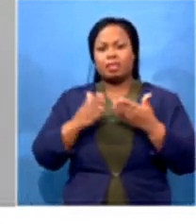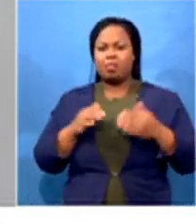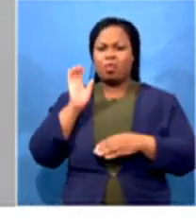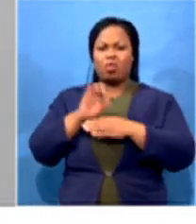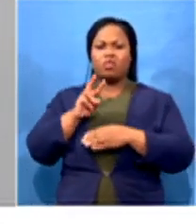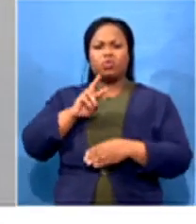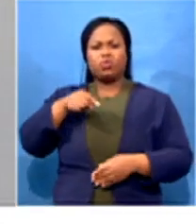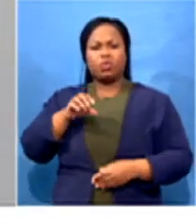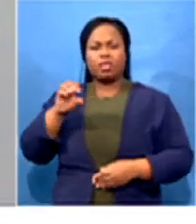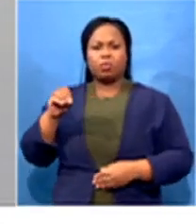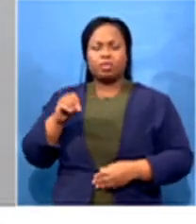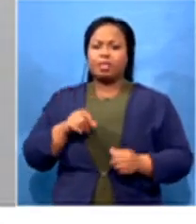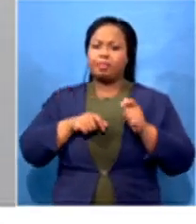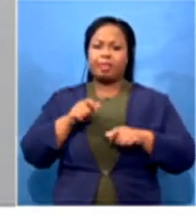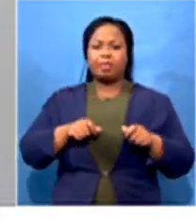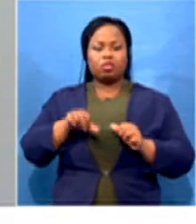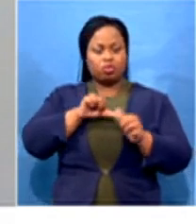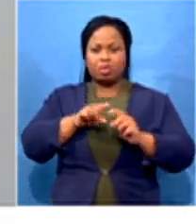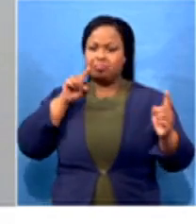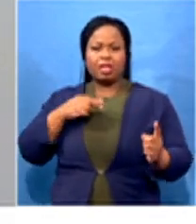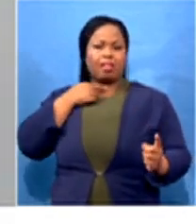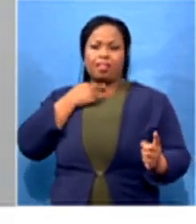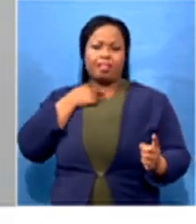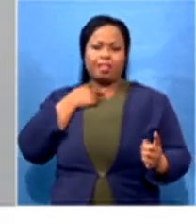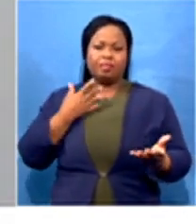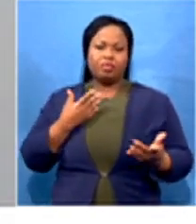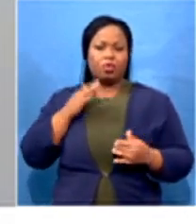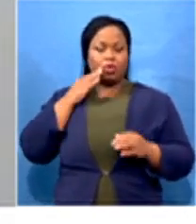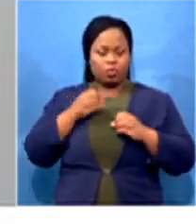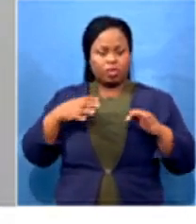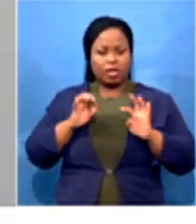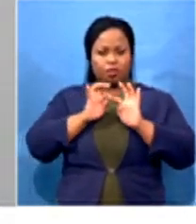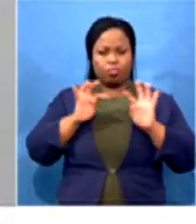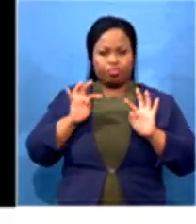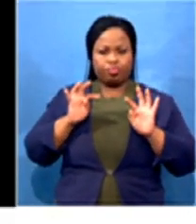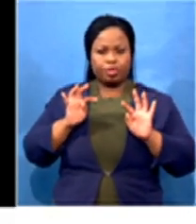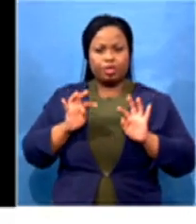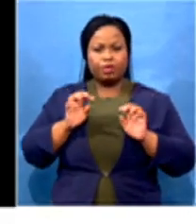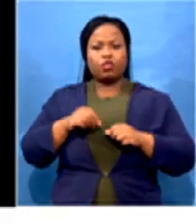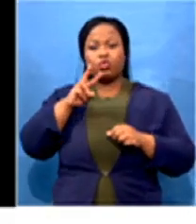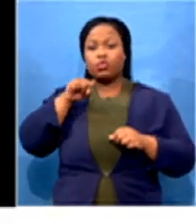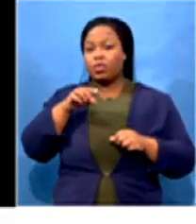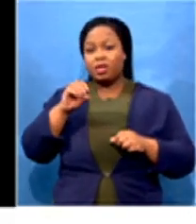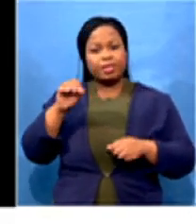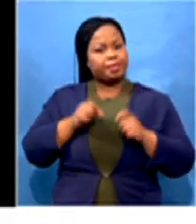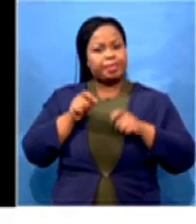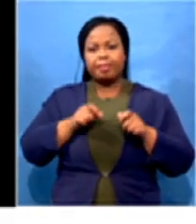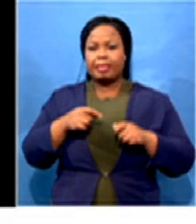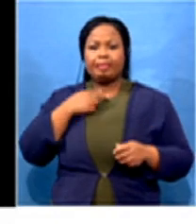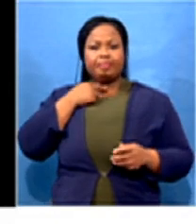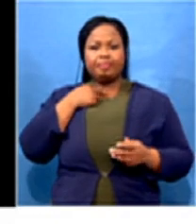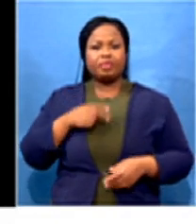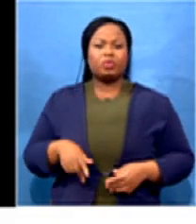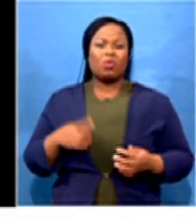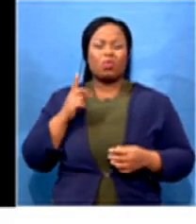2,000 people, and you can't have social distancing at the start of a ParkRun of 2,000 people. So we will probably be one of